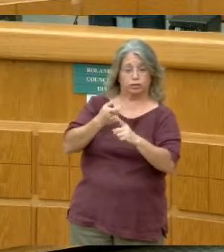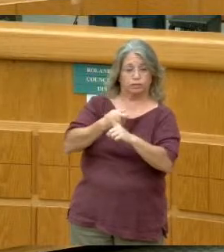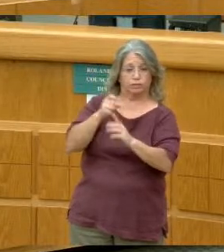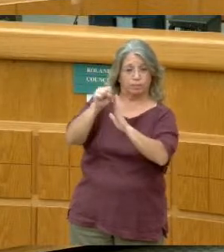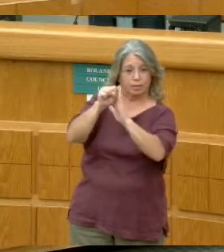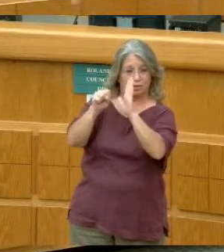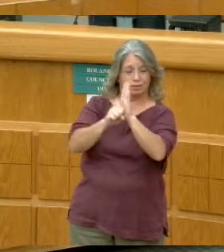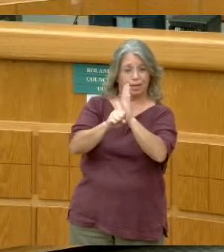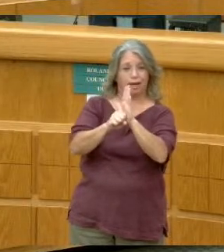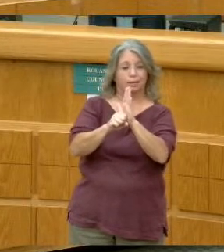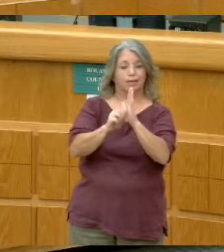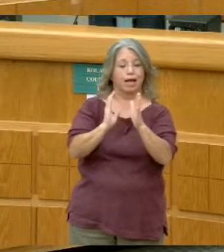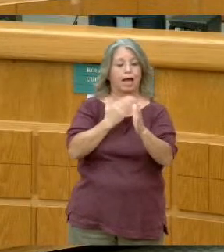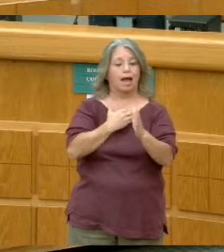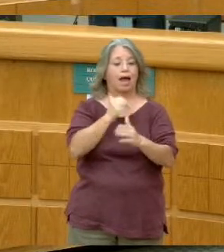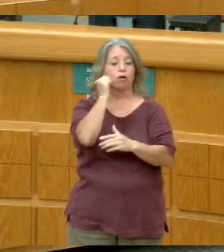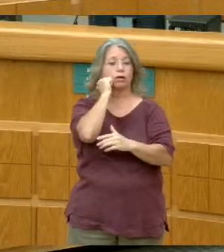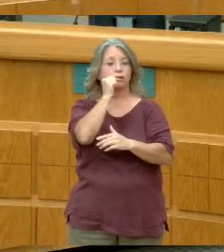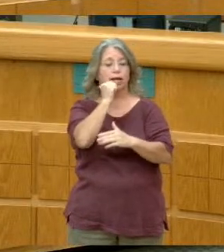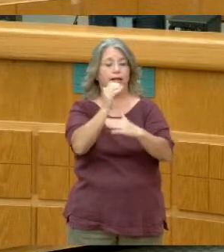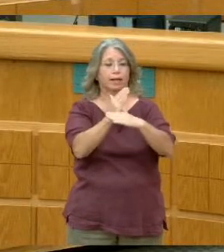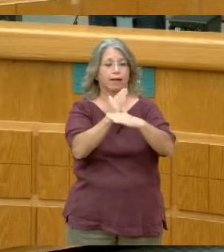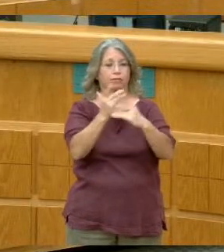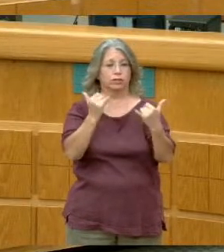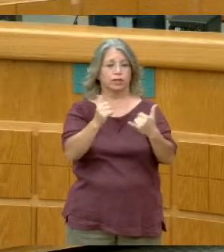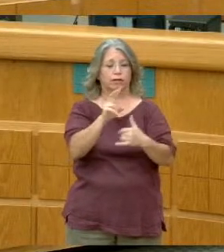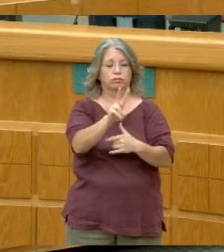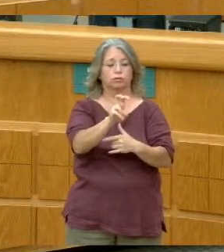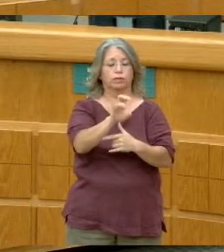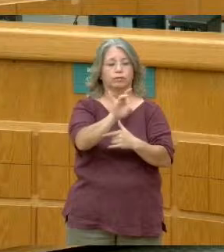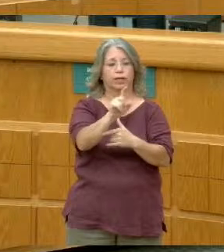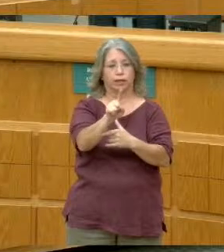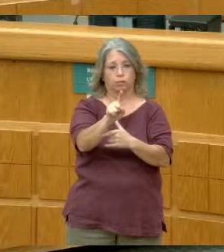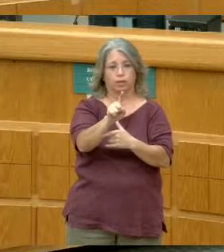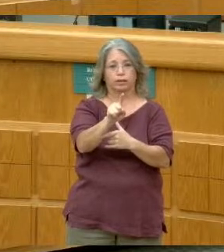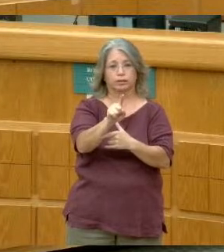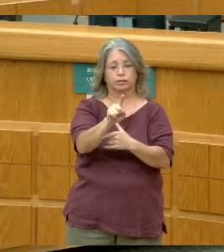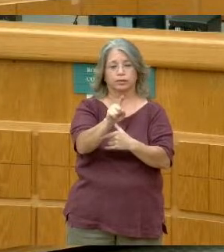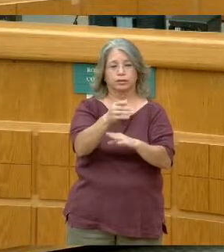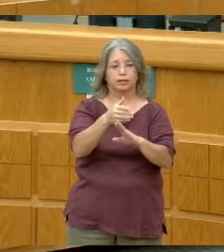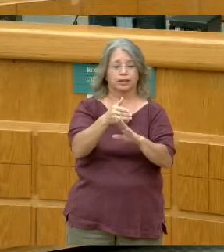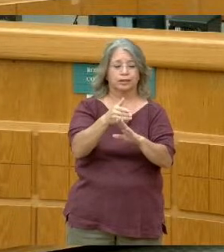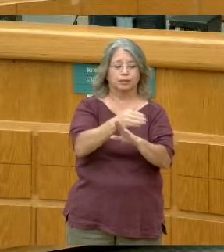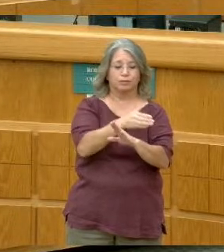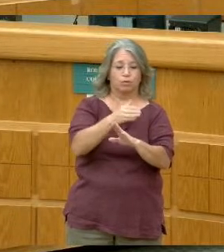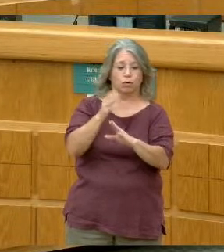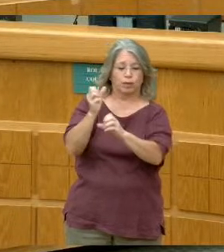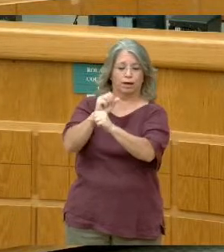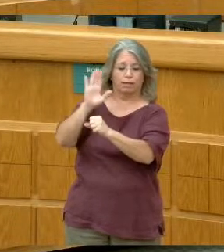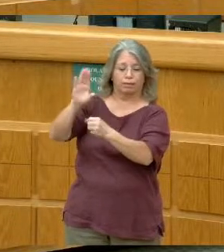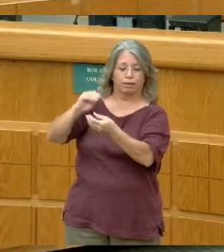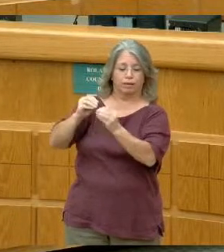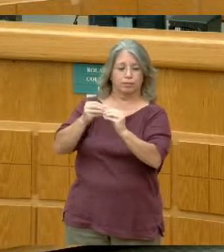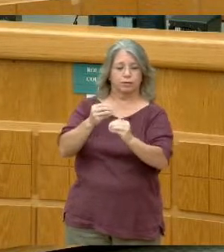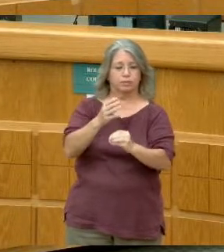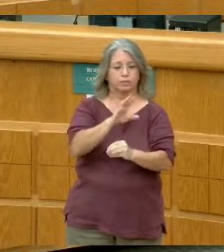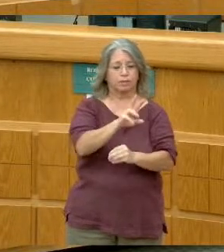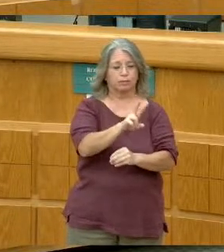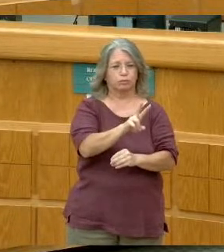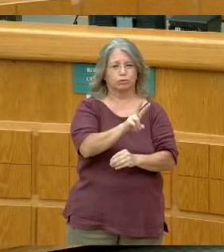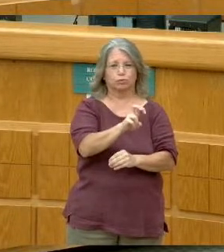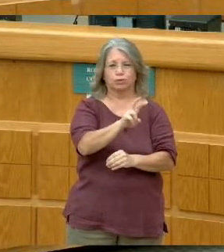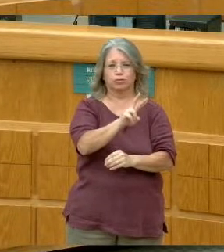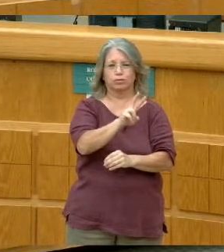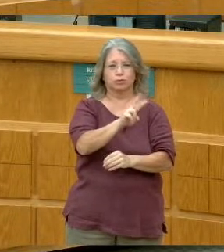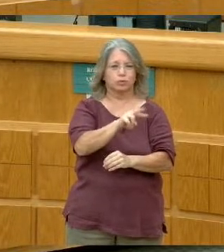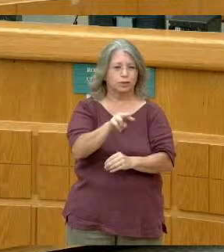the daily average now is 281. And it was about 222, 202 or so